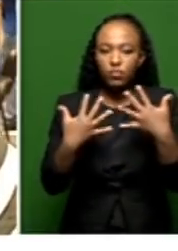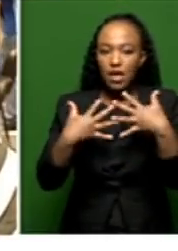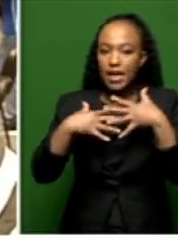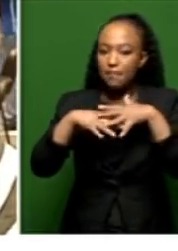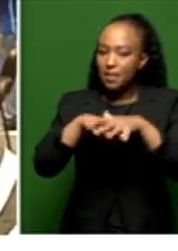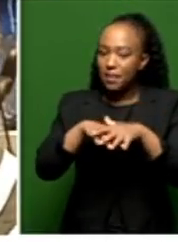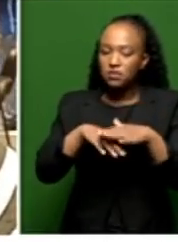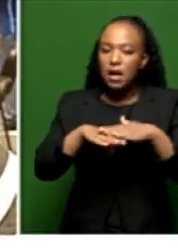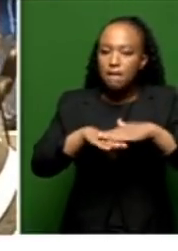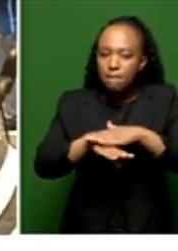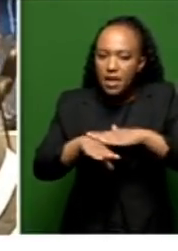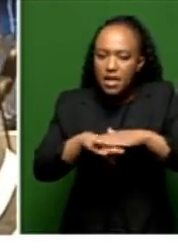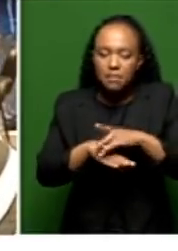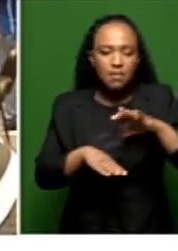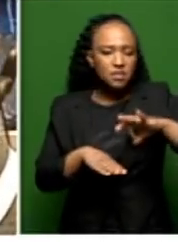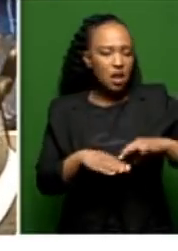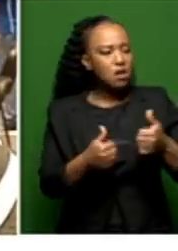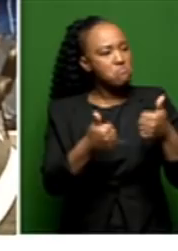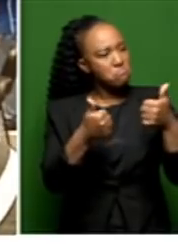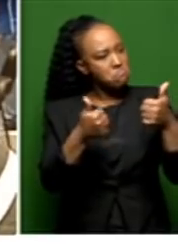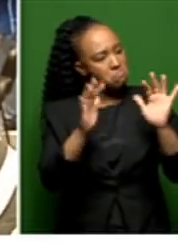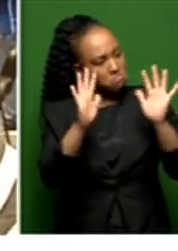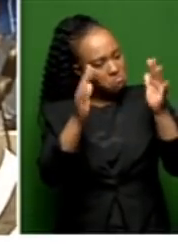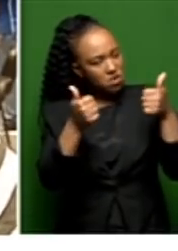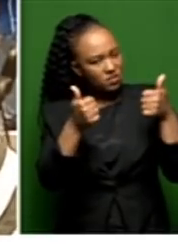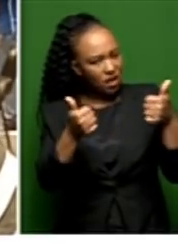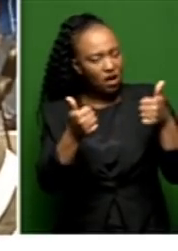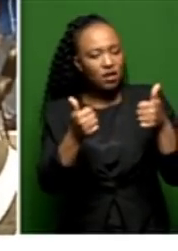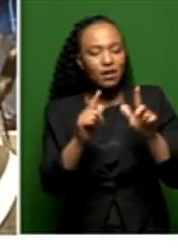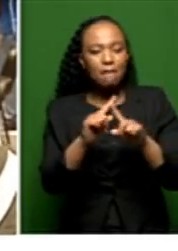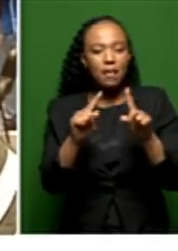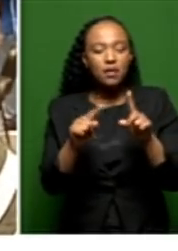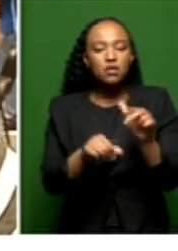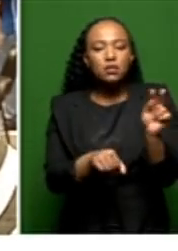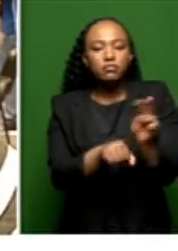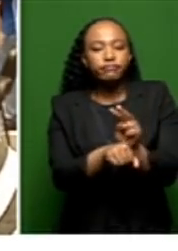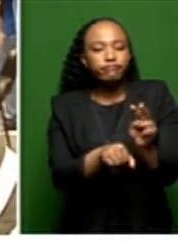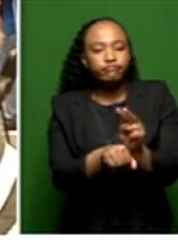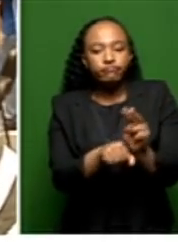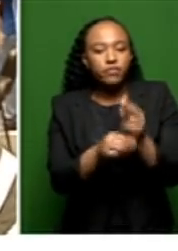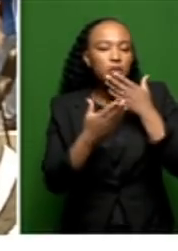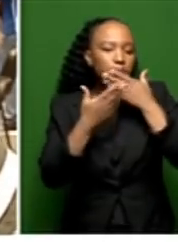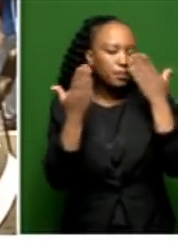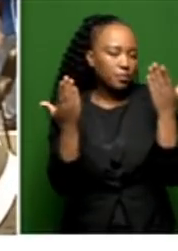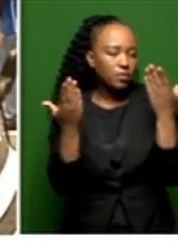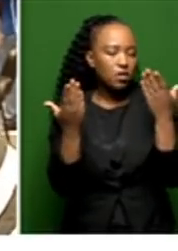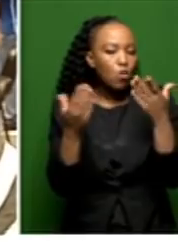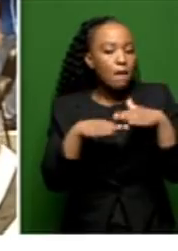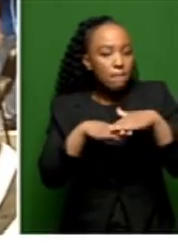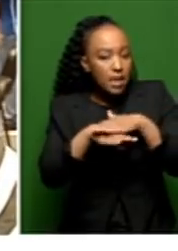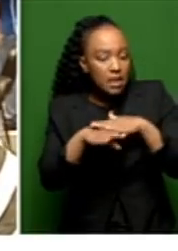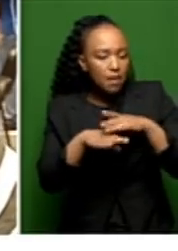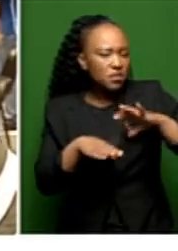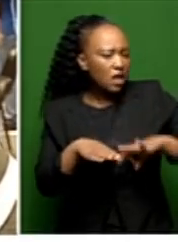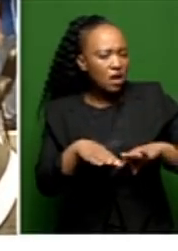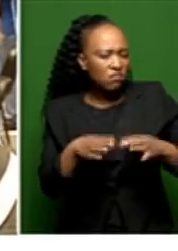implementing minimum wage. Beautiful. But then if you don't implement monitoring mechanisms behind that minimum wage, then